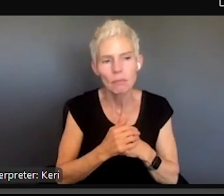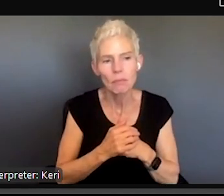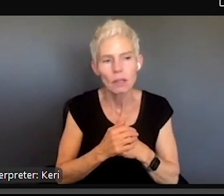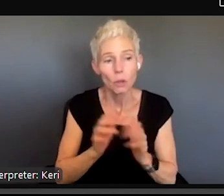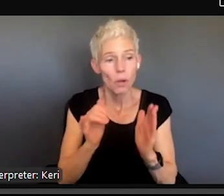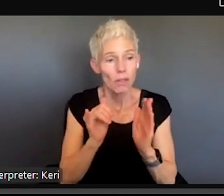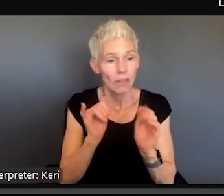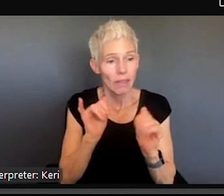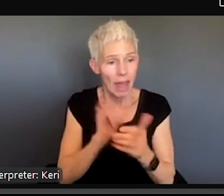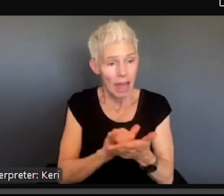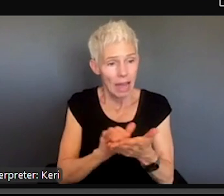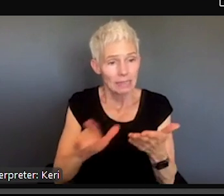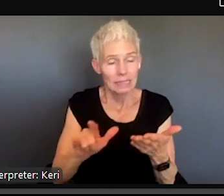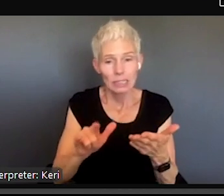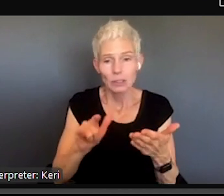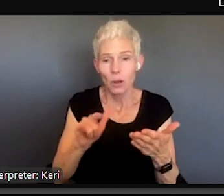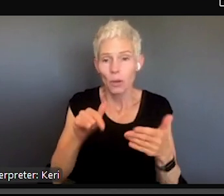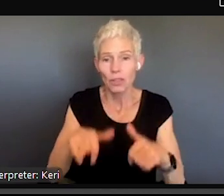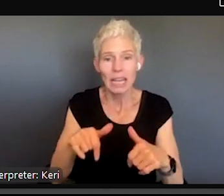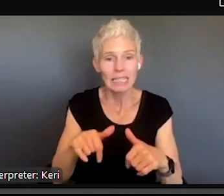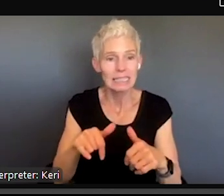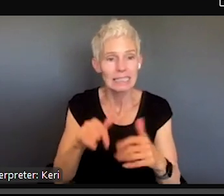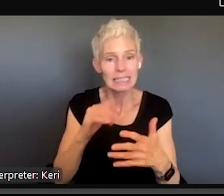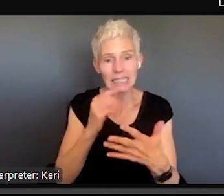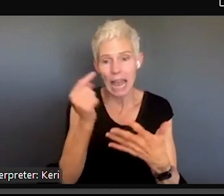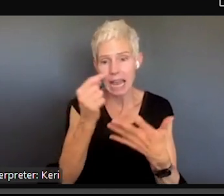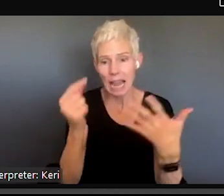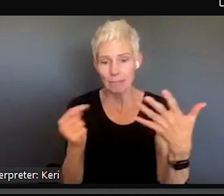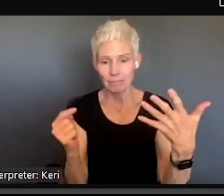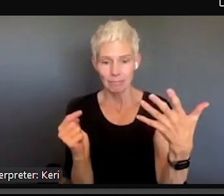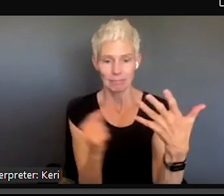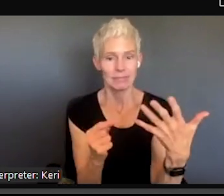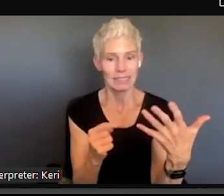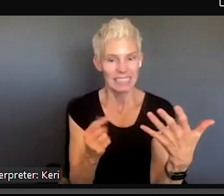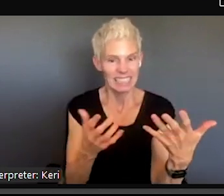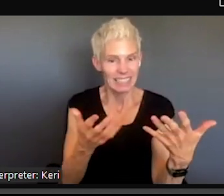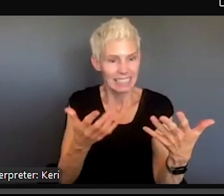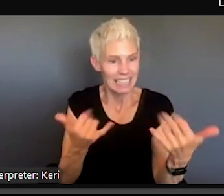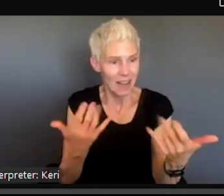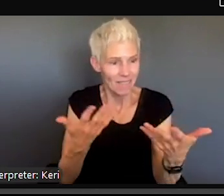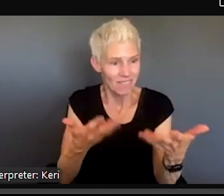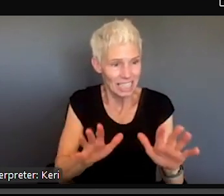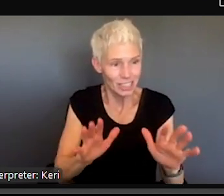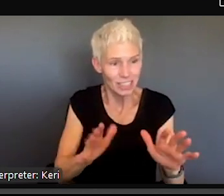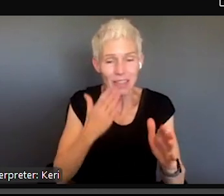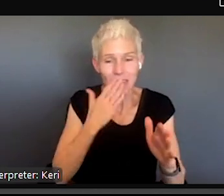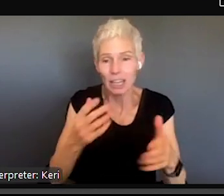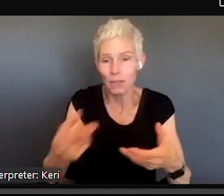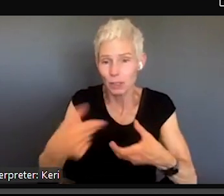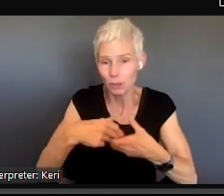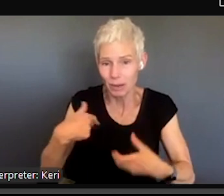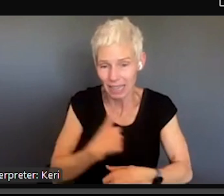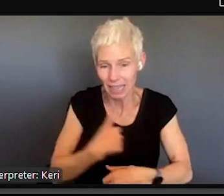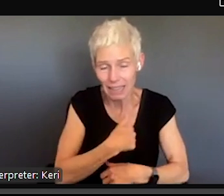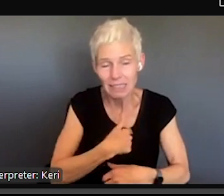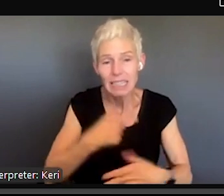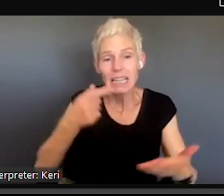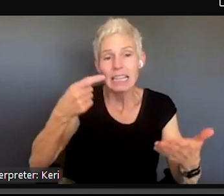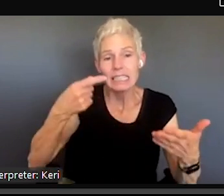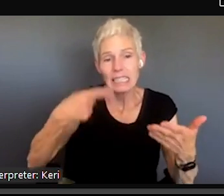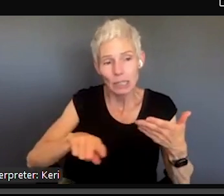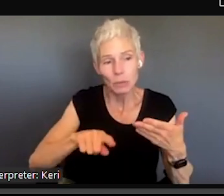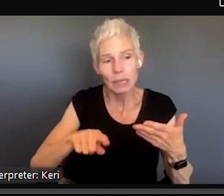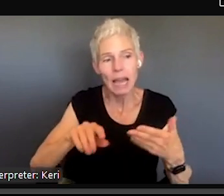that brings us to the end of our episode. Thank you to all of our speakers. Thank you to all of you for being here. Next week, we have